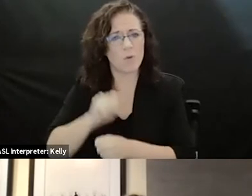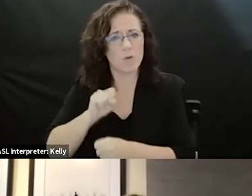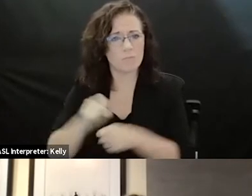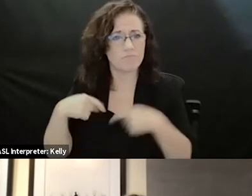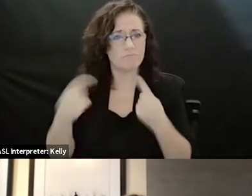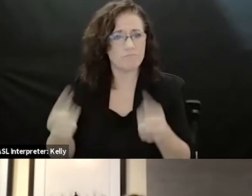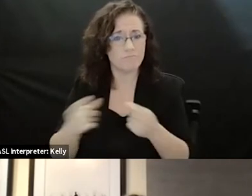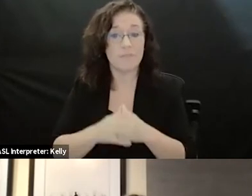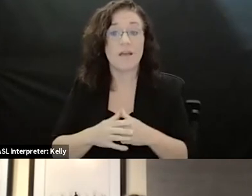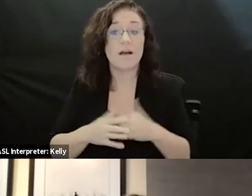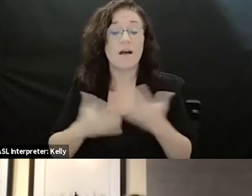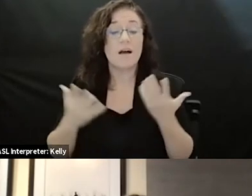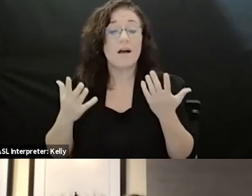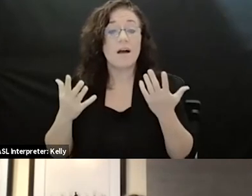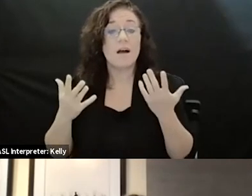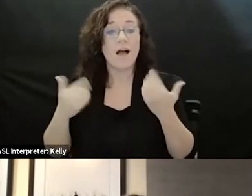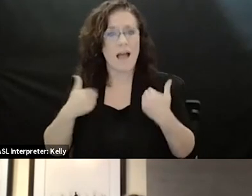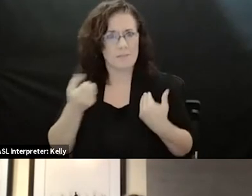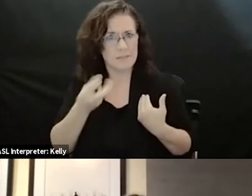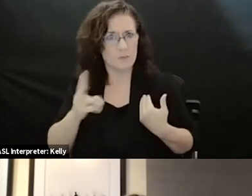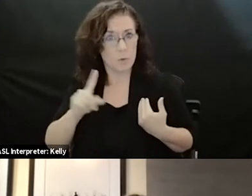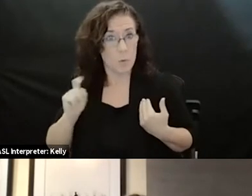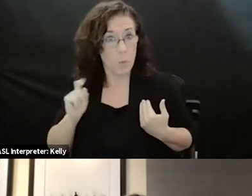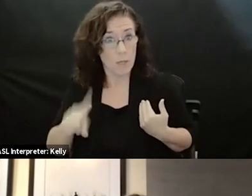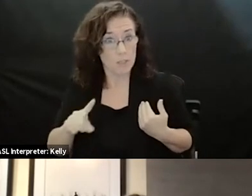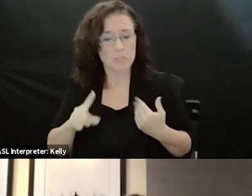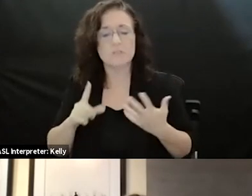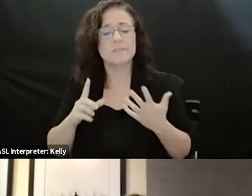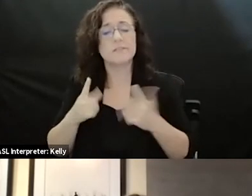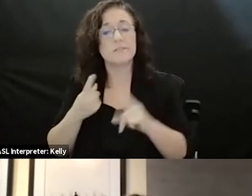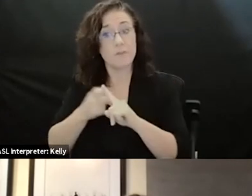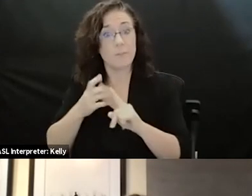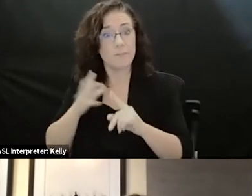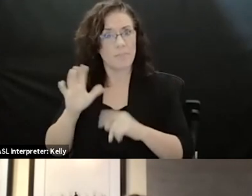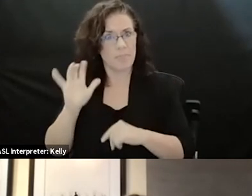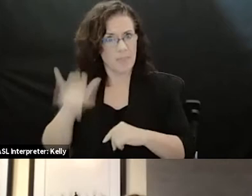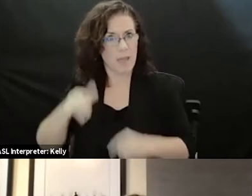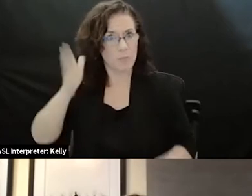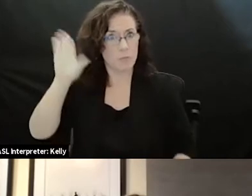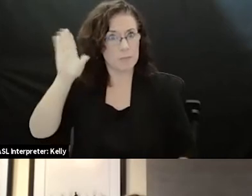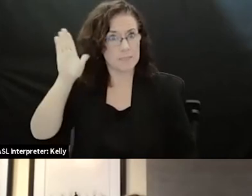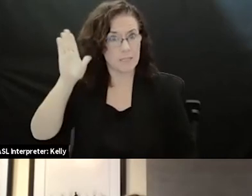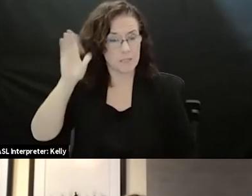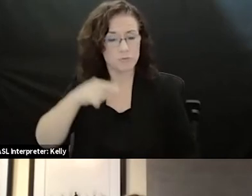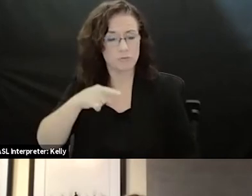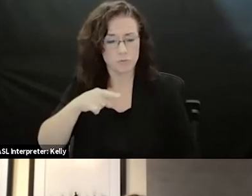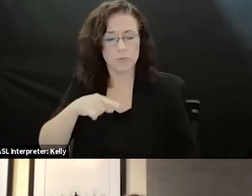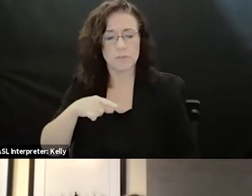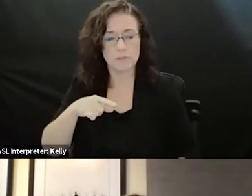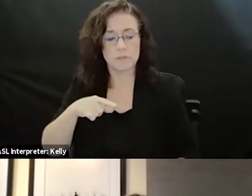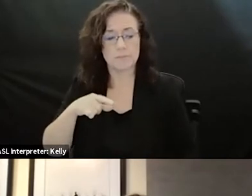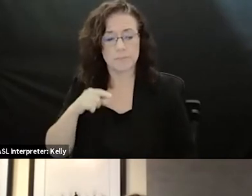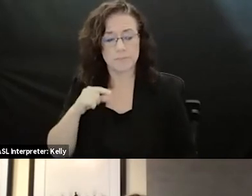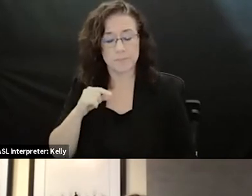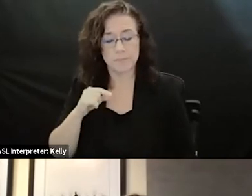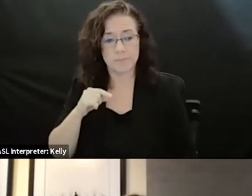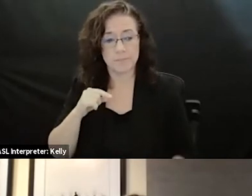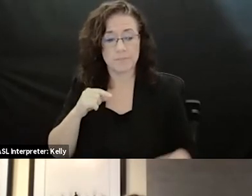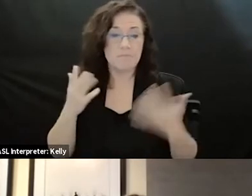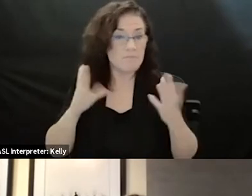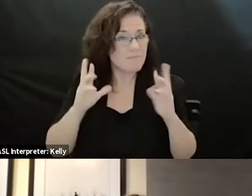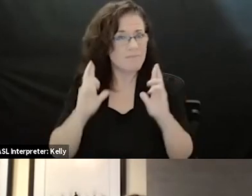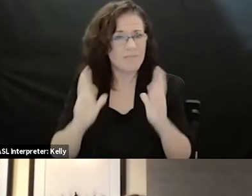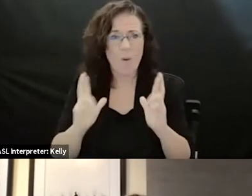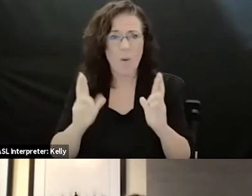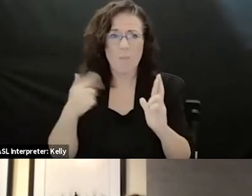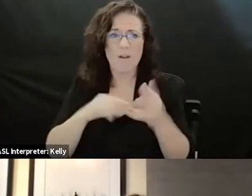questions i have you know from the presentation just also in hope of the decrease in rates